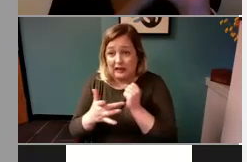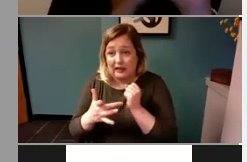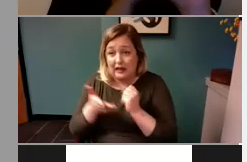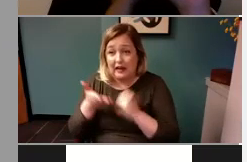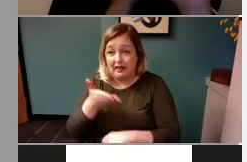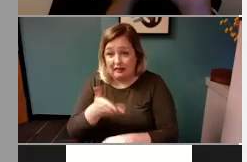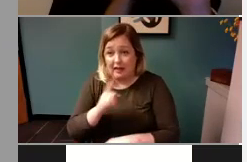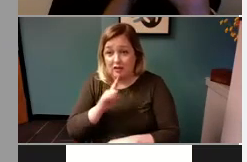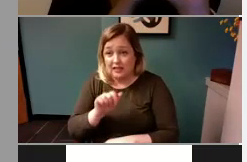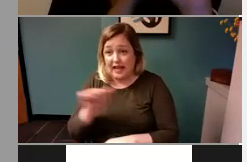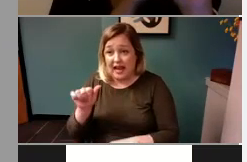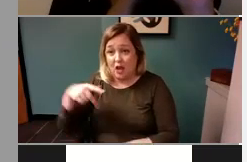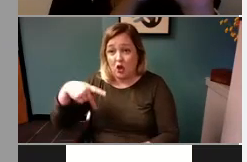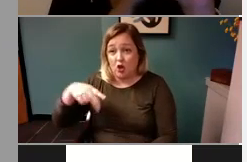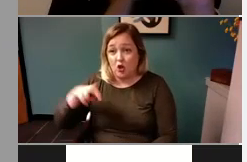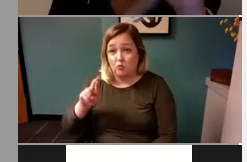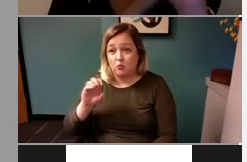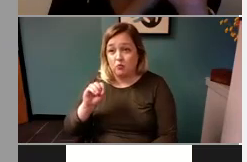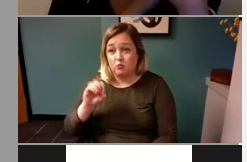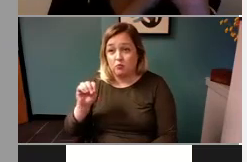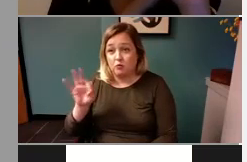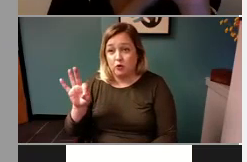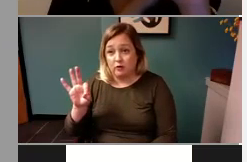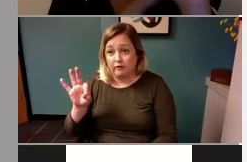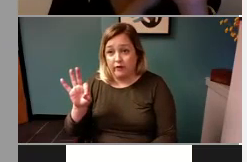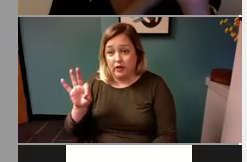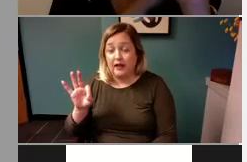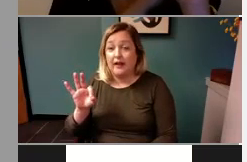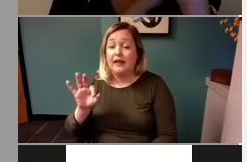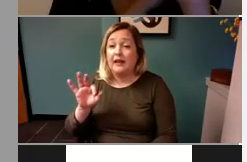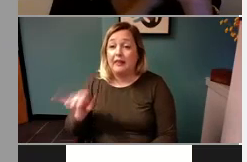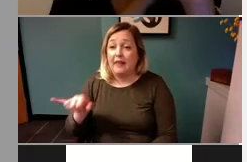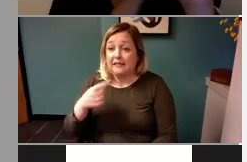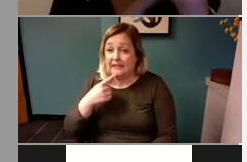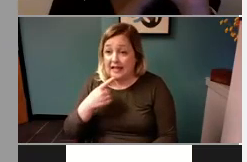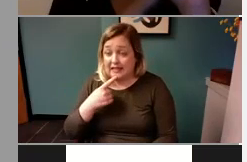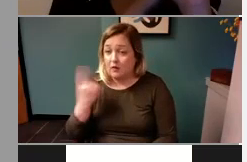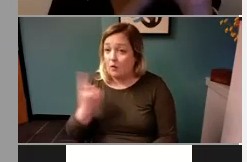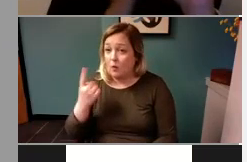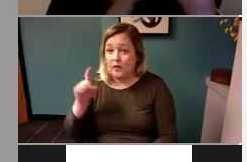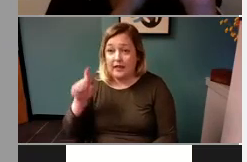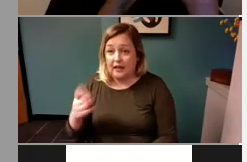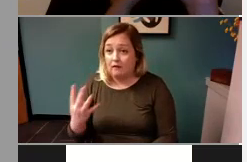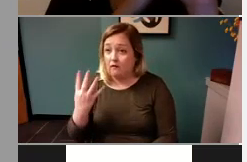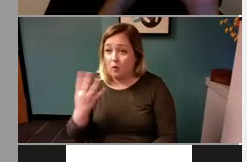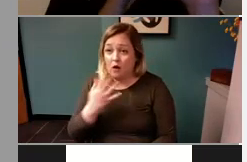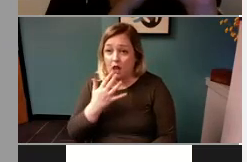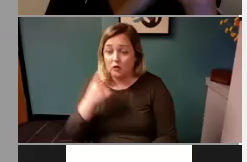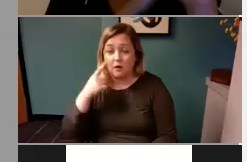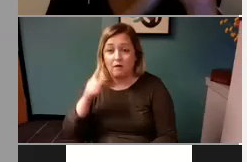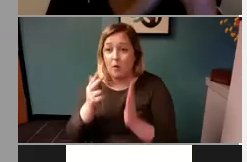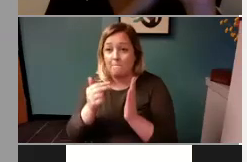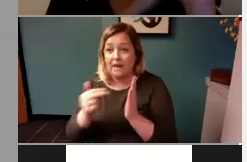says that we need only 4 colors to paint a graph that is planar. That